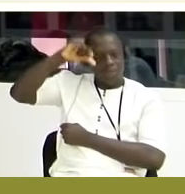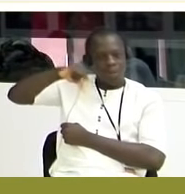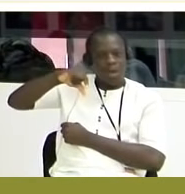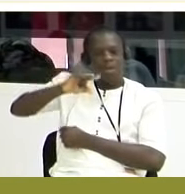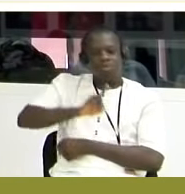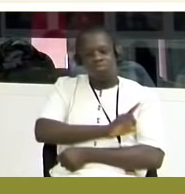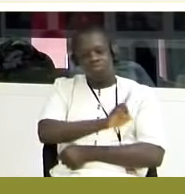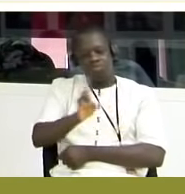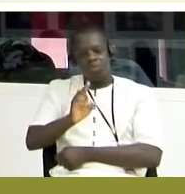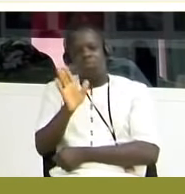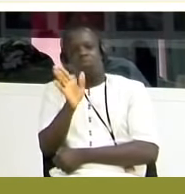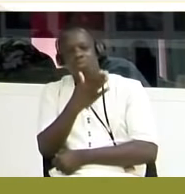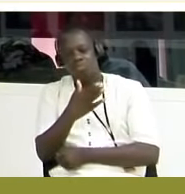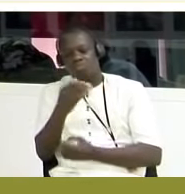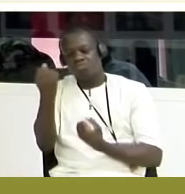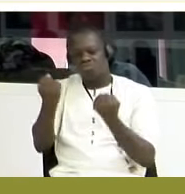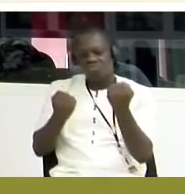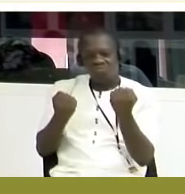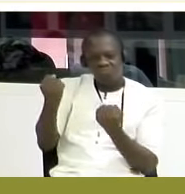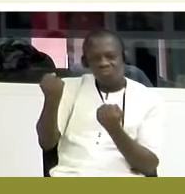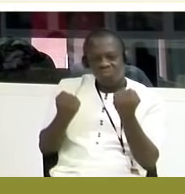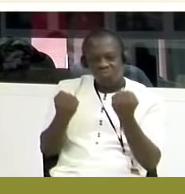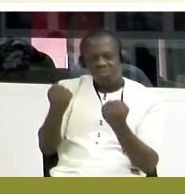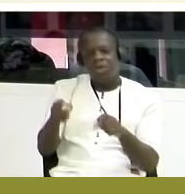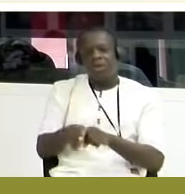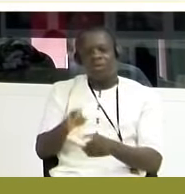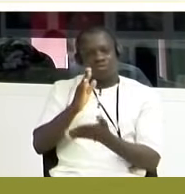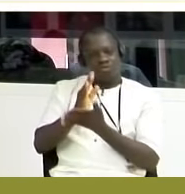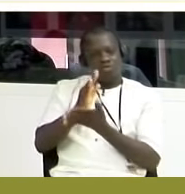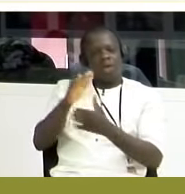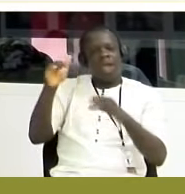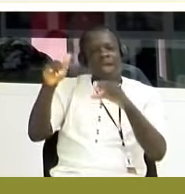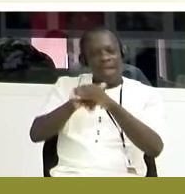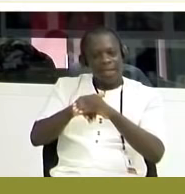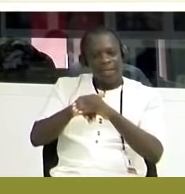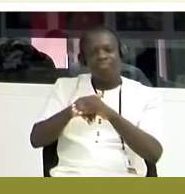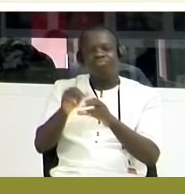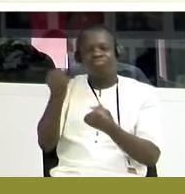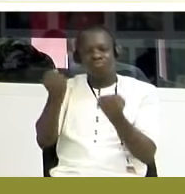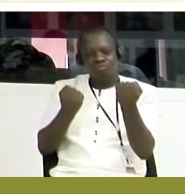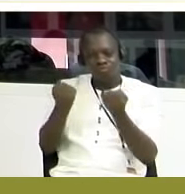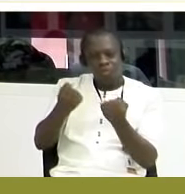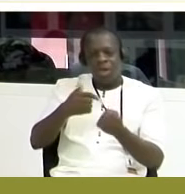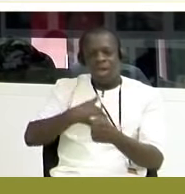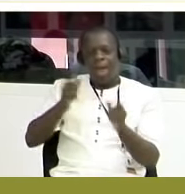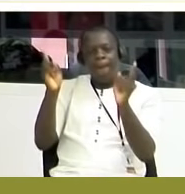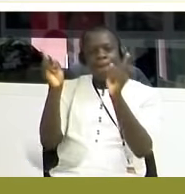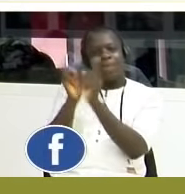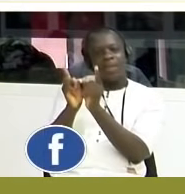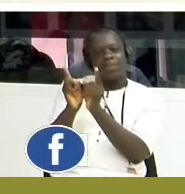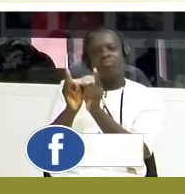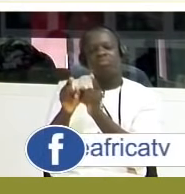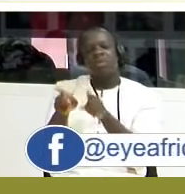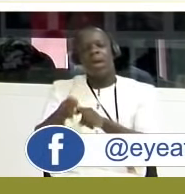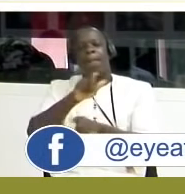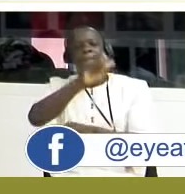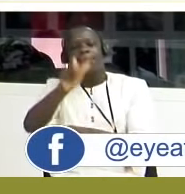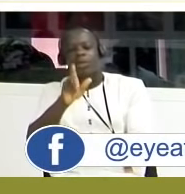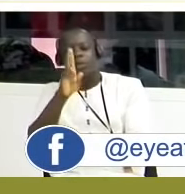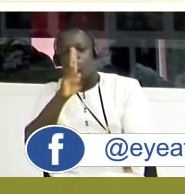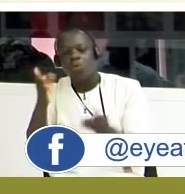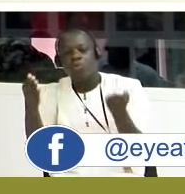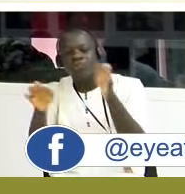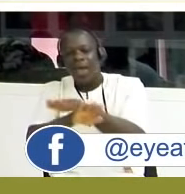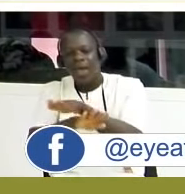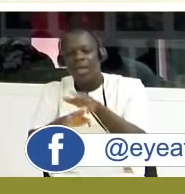and took us. Of course, in the car, I met my colleague, late ASP Valentine, and